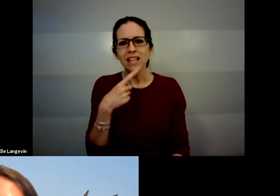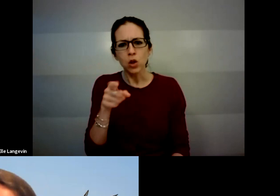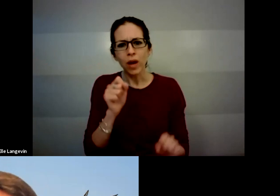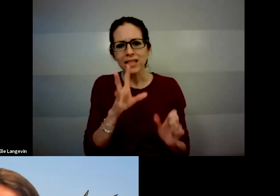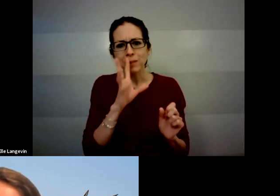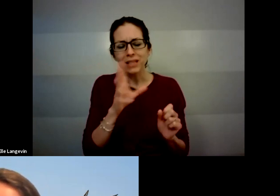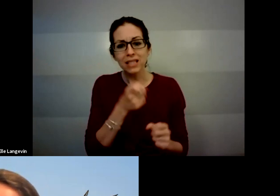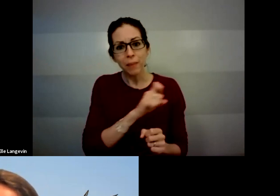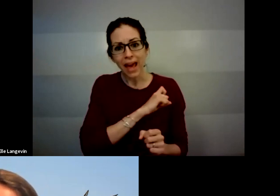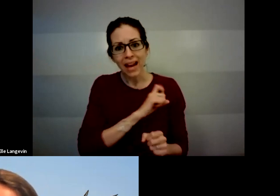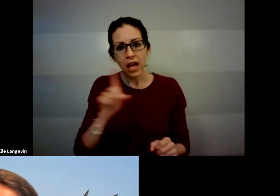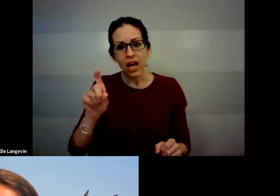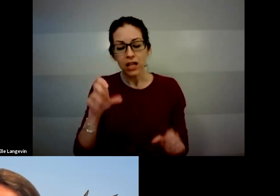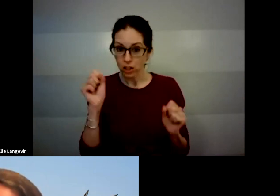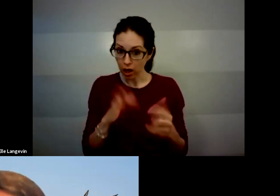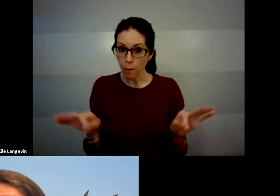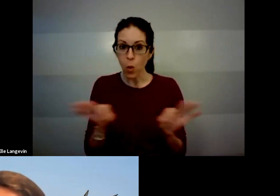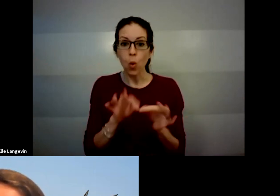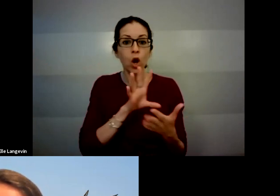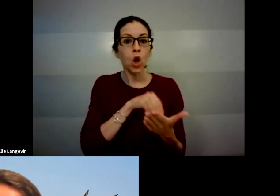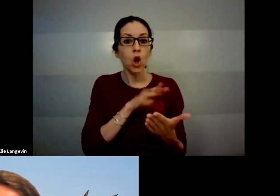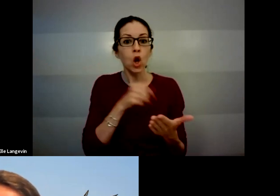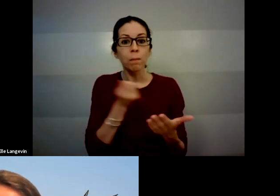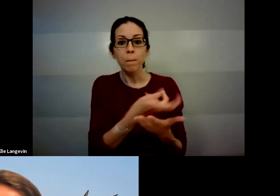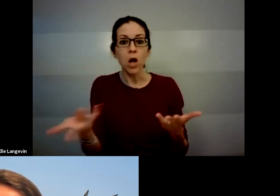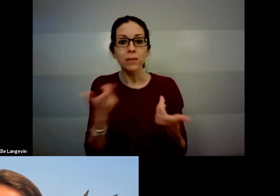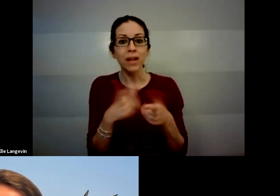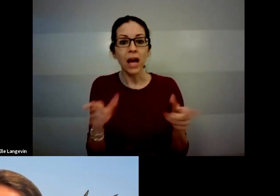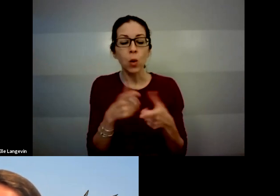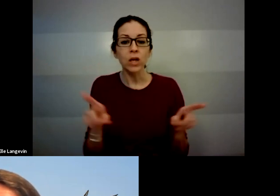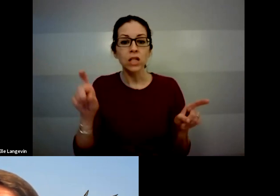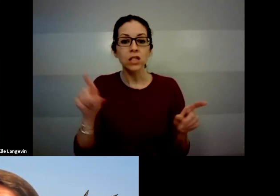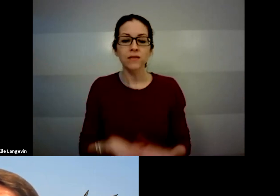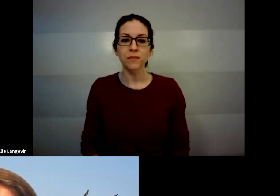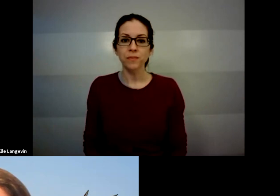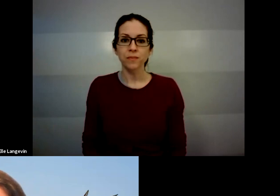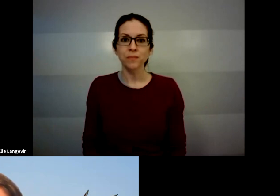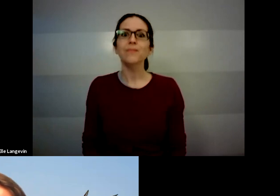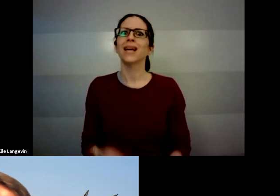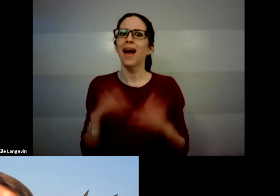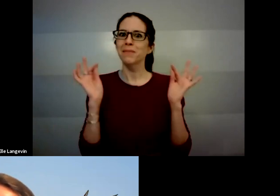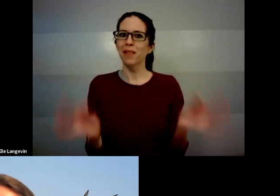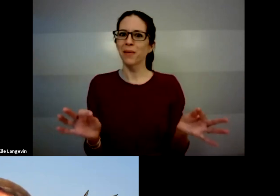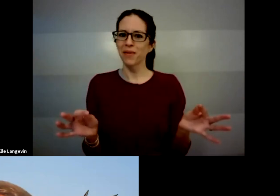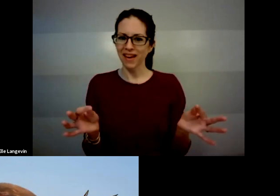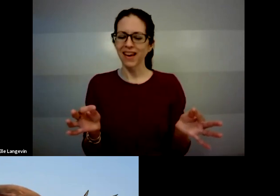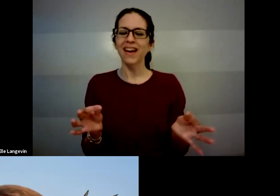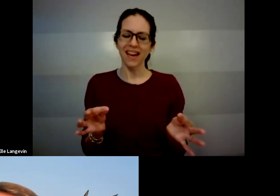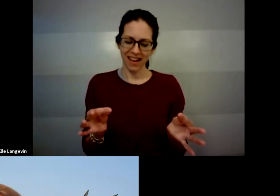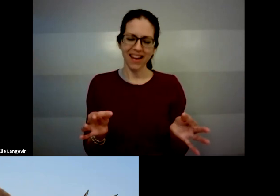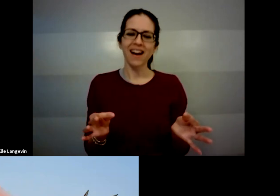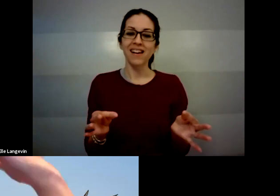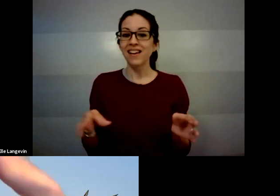Spanish. Is it important to learn multiple languages? Absolutely. So in